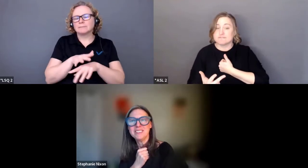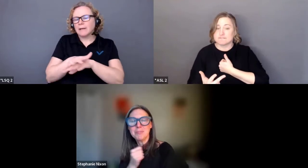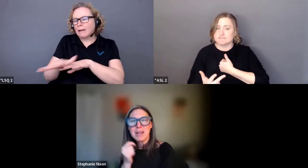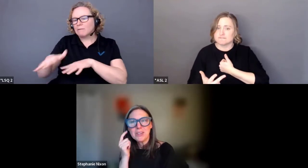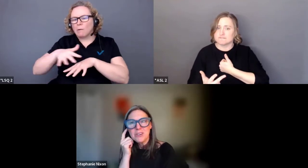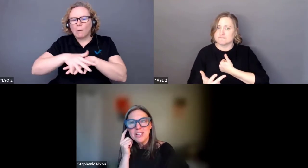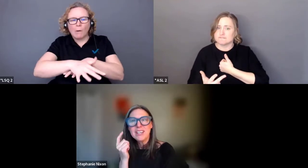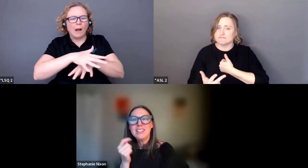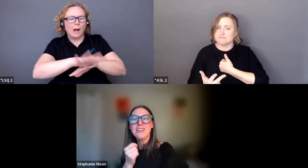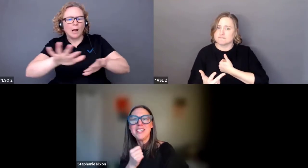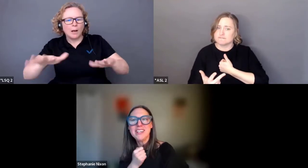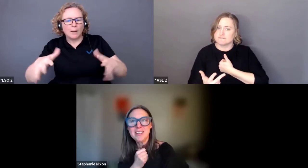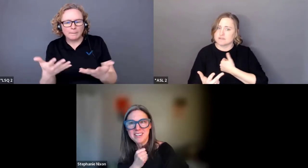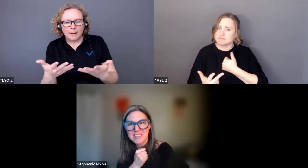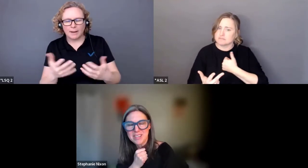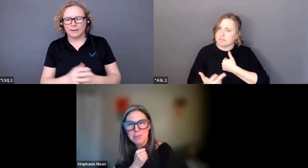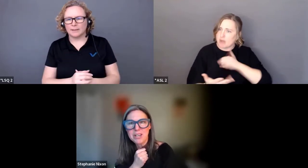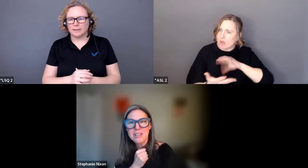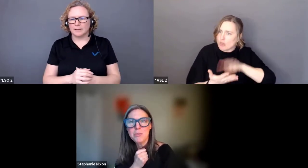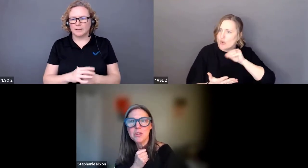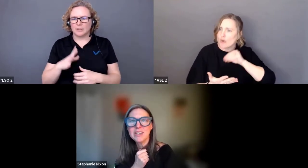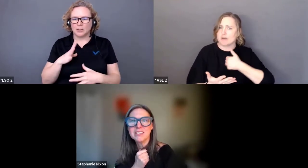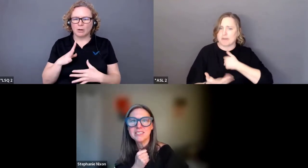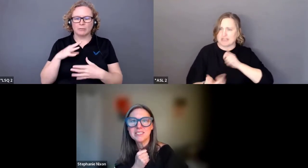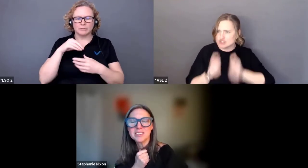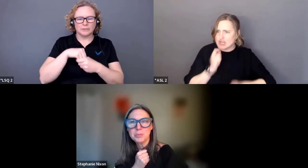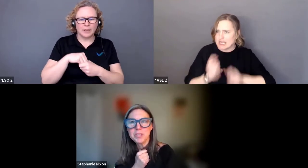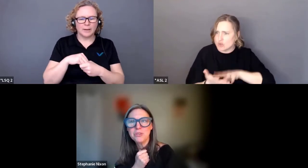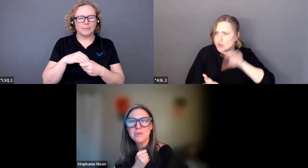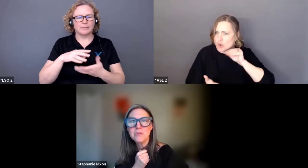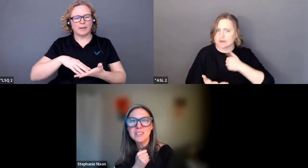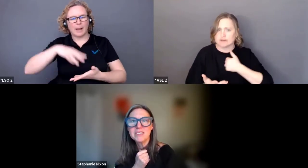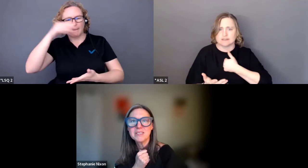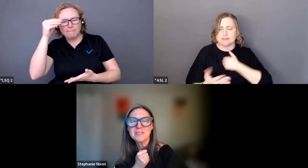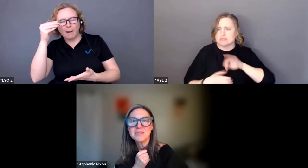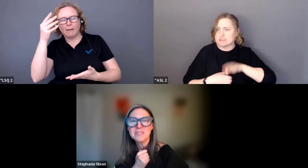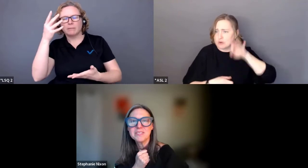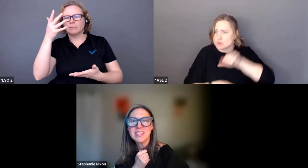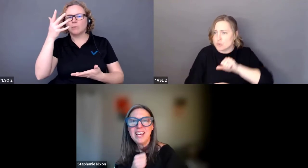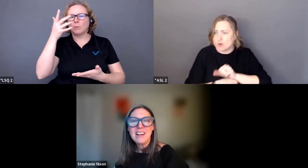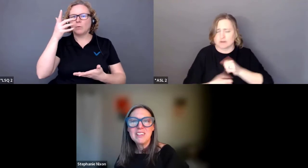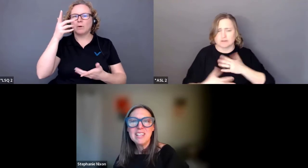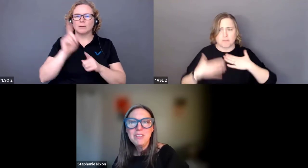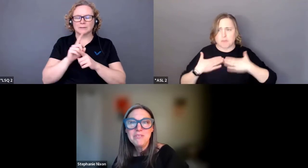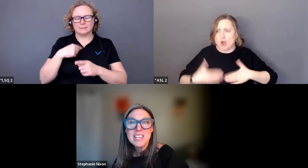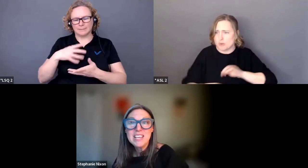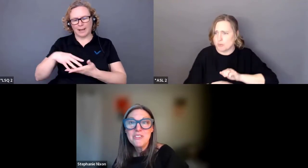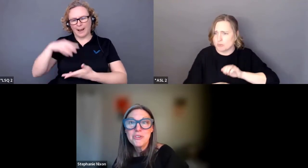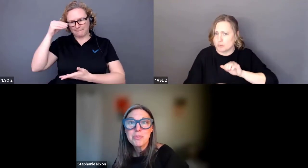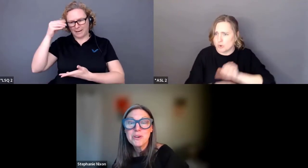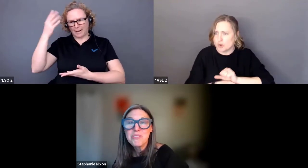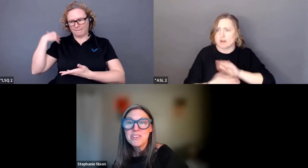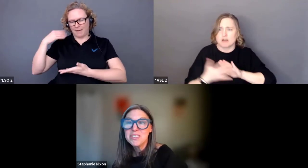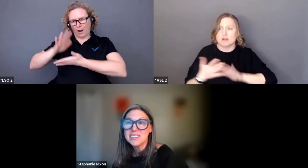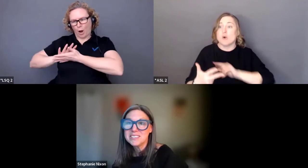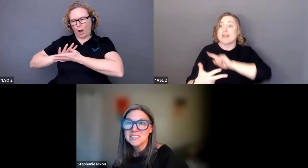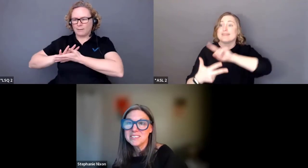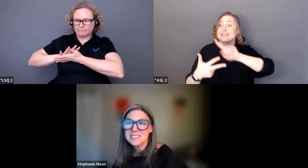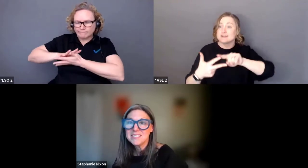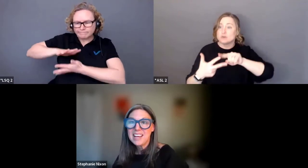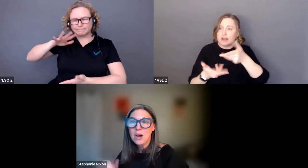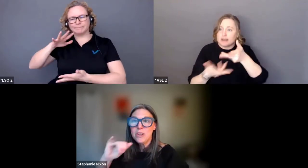do, my learning, unlearning, the embodied work, spiritual work. At the level of the